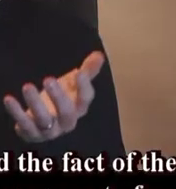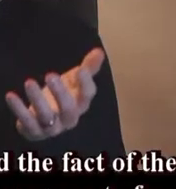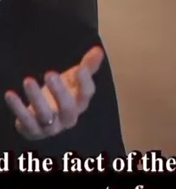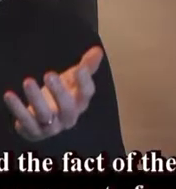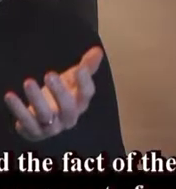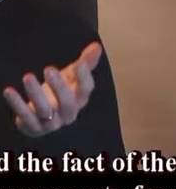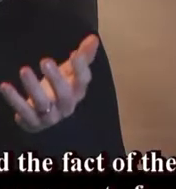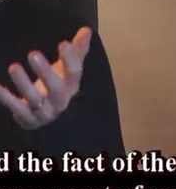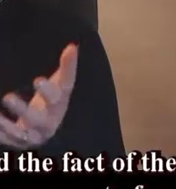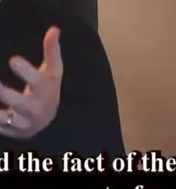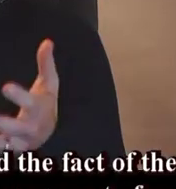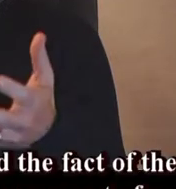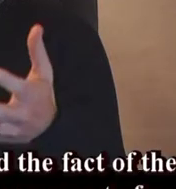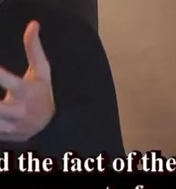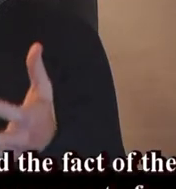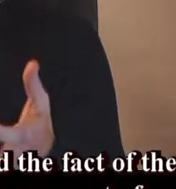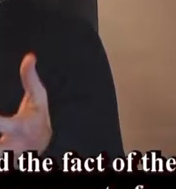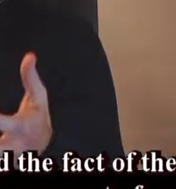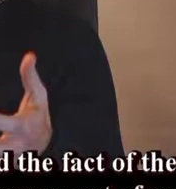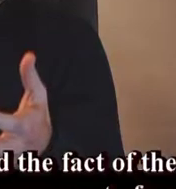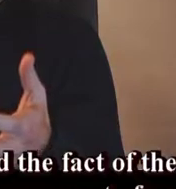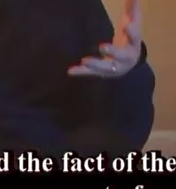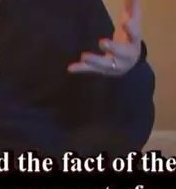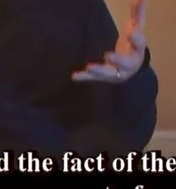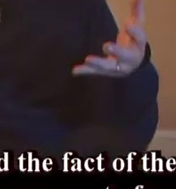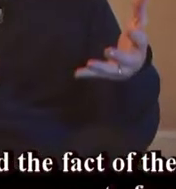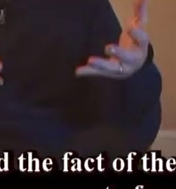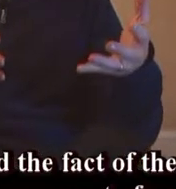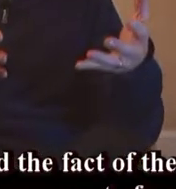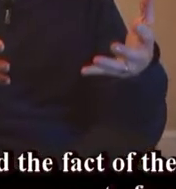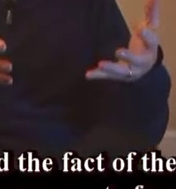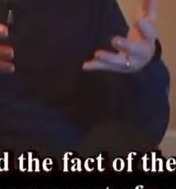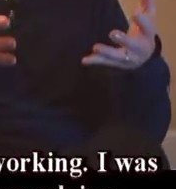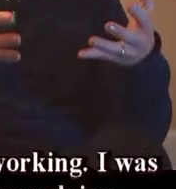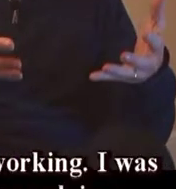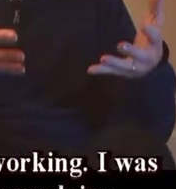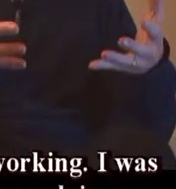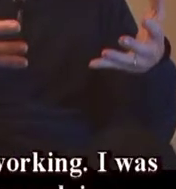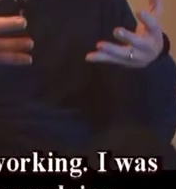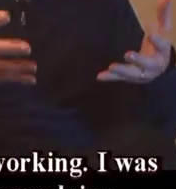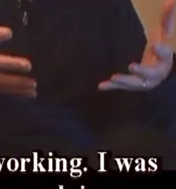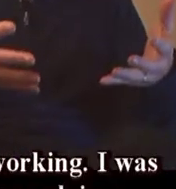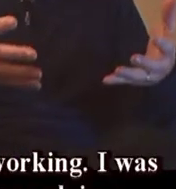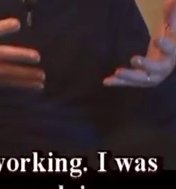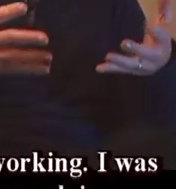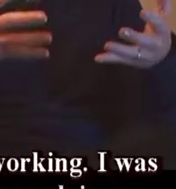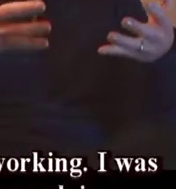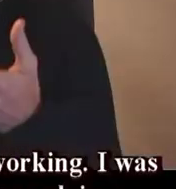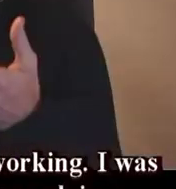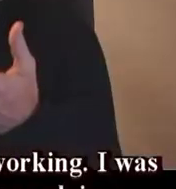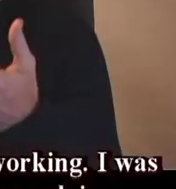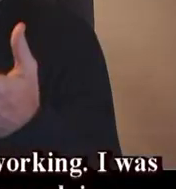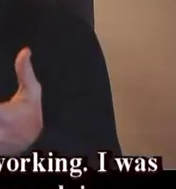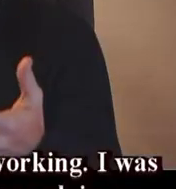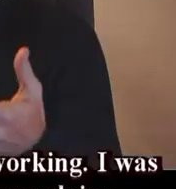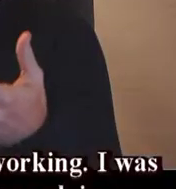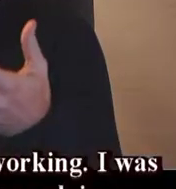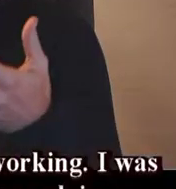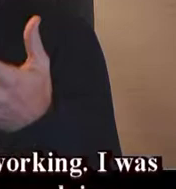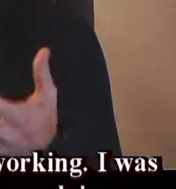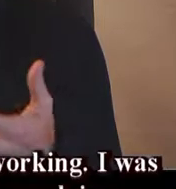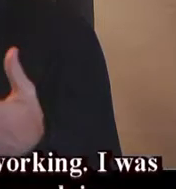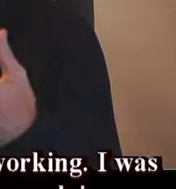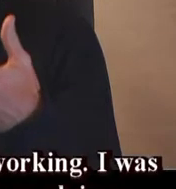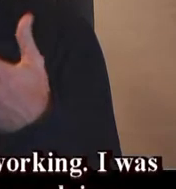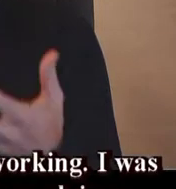fact of the matter is that I tried to control every aspect of my financial life, and it just was not working. I